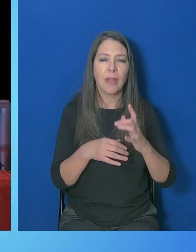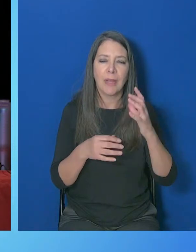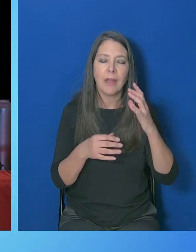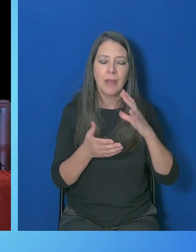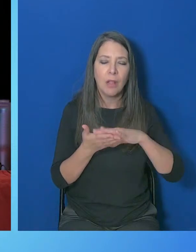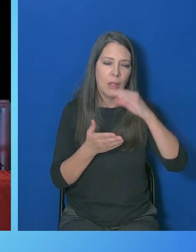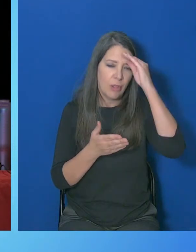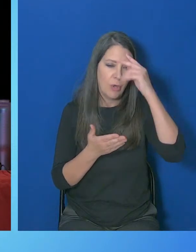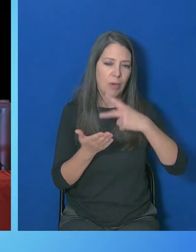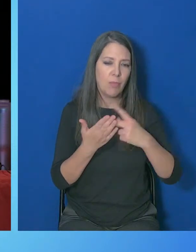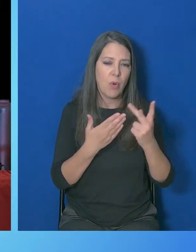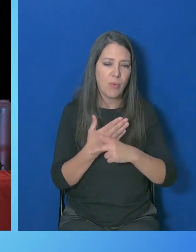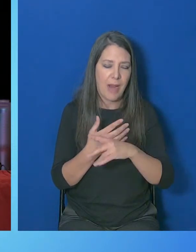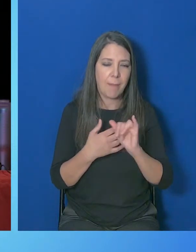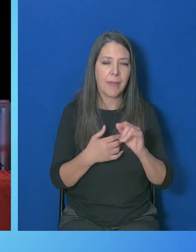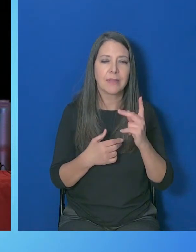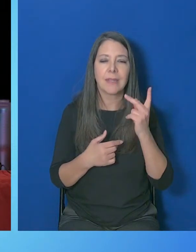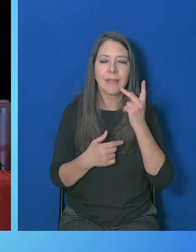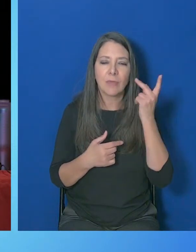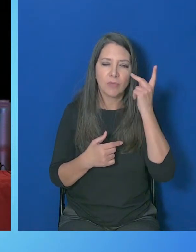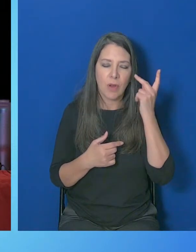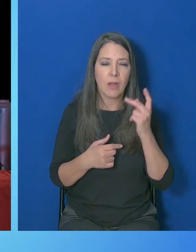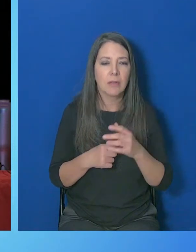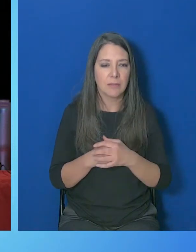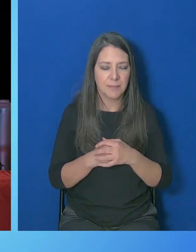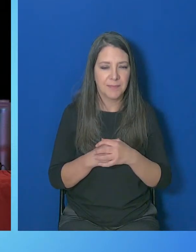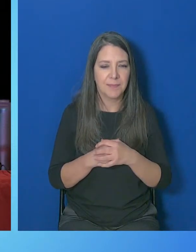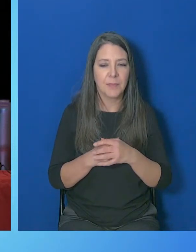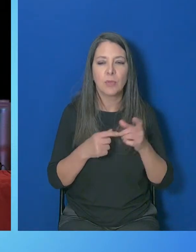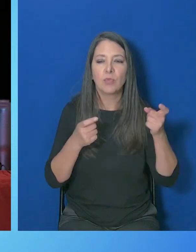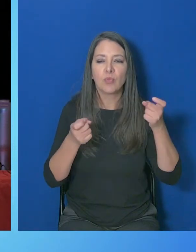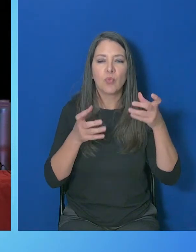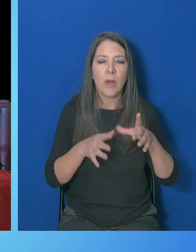Kendra Benedict, Early Learning Program Director.